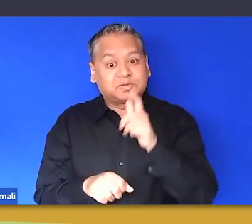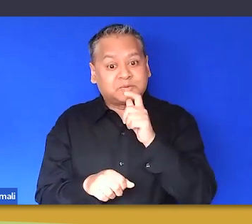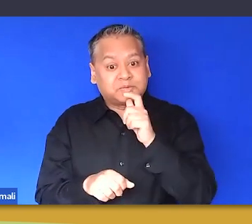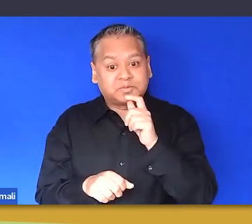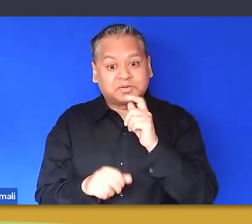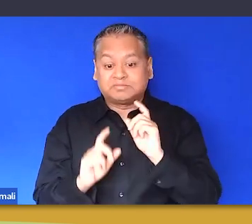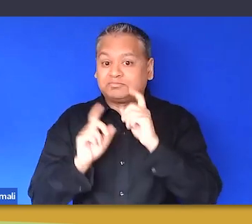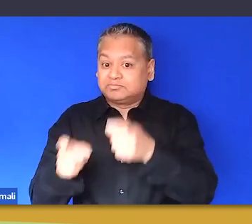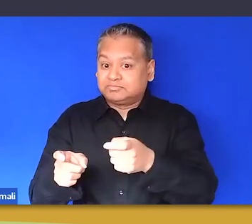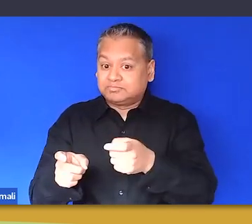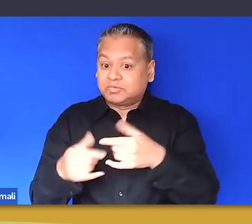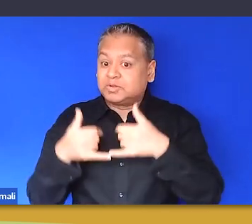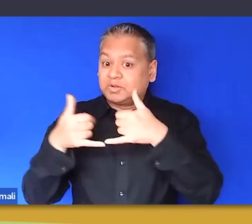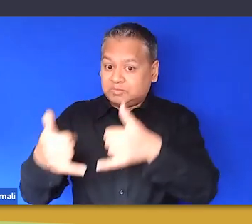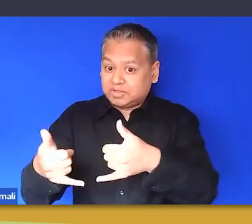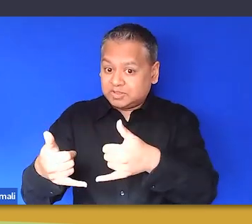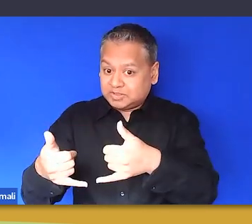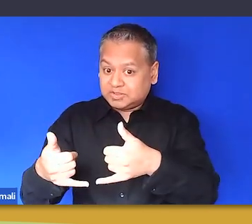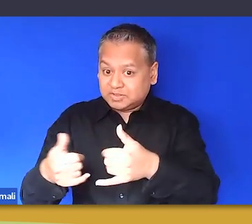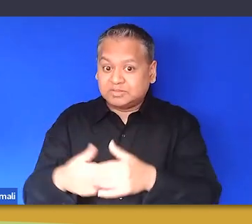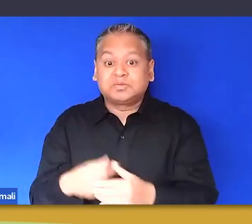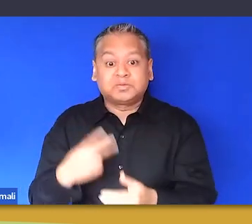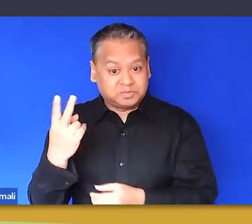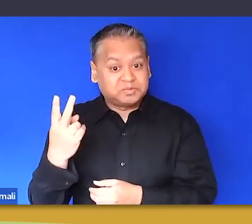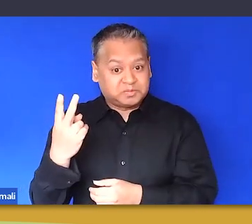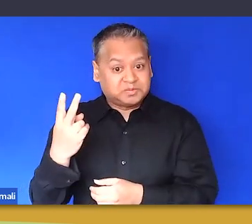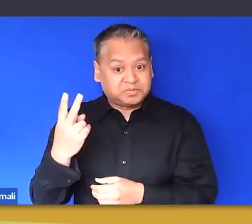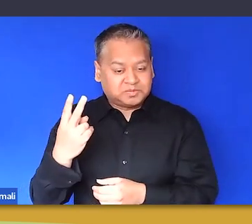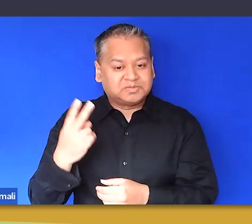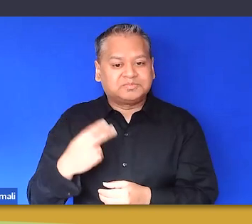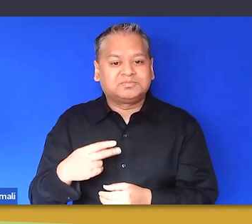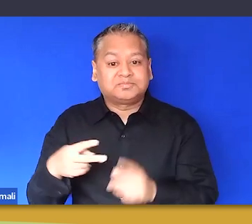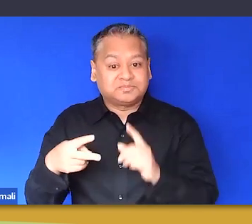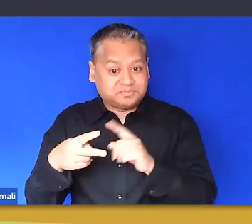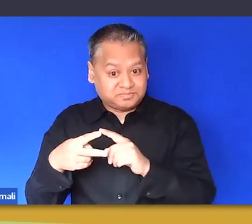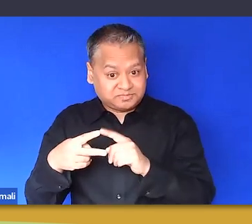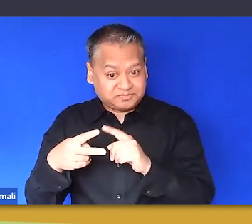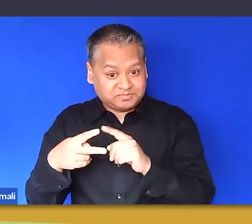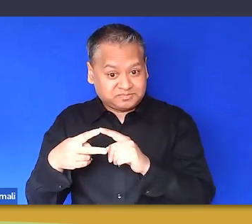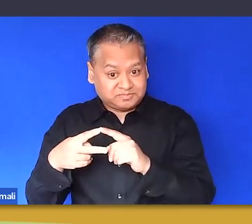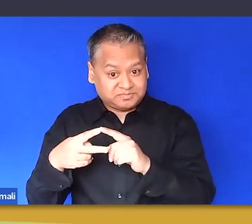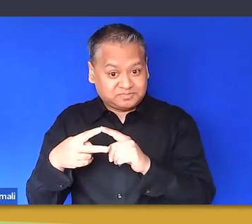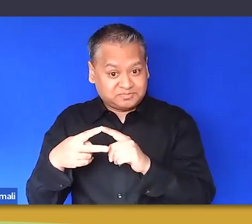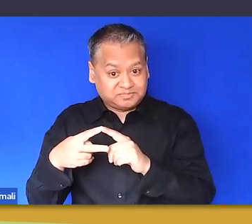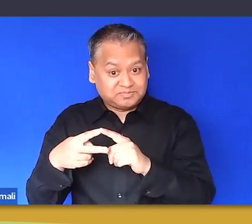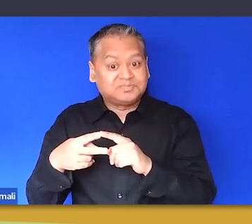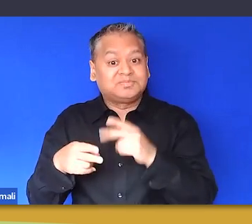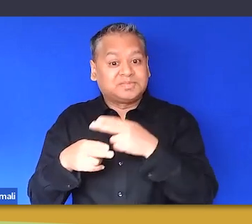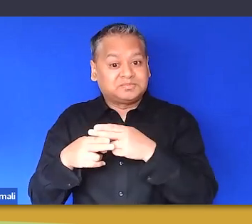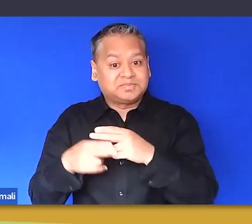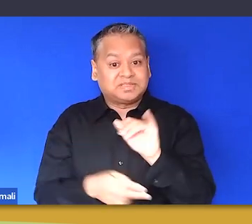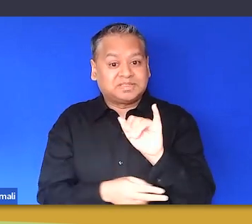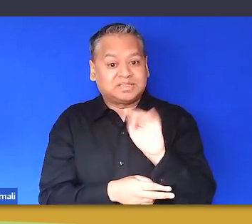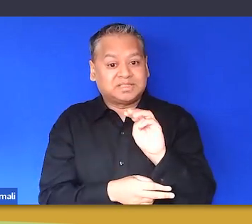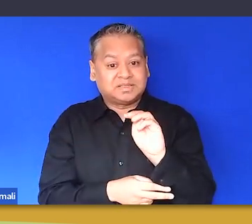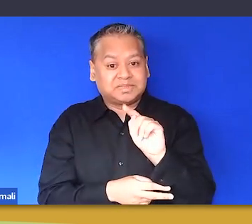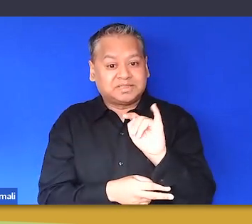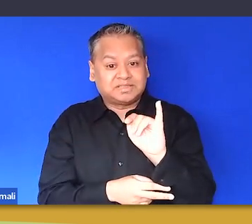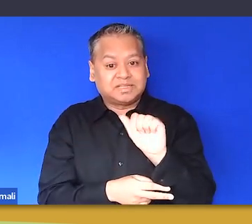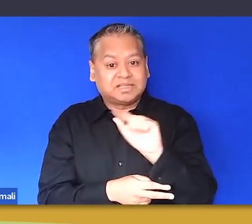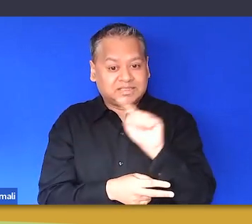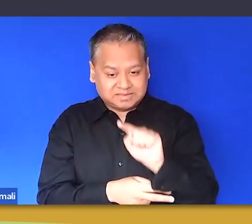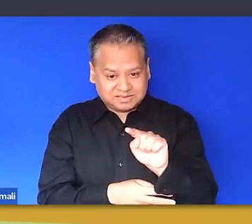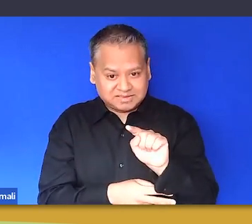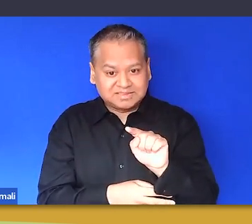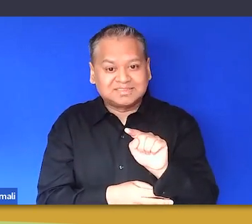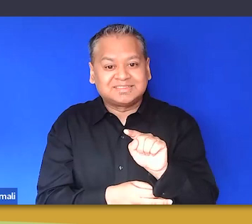Vancouver. Imtiaz is the co-founder of the Coalition Against Bigotry, Pacific, and the Community-Based Anti-Hate